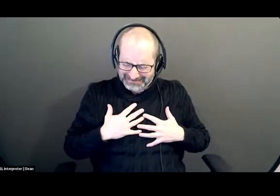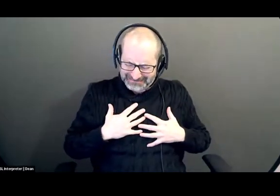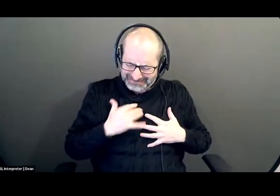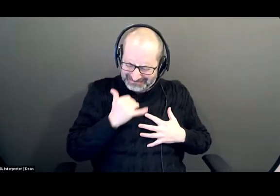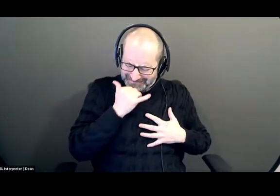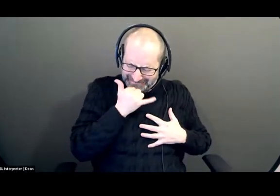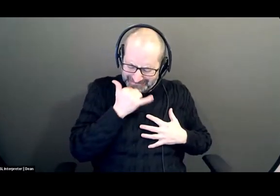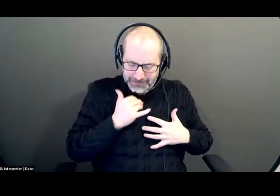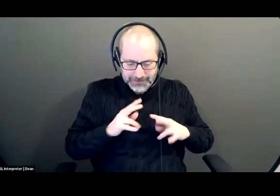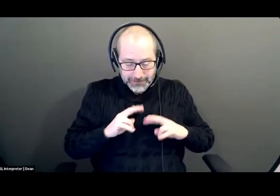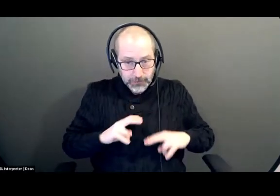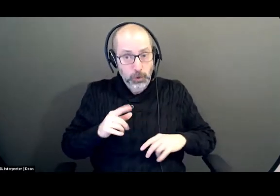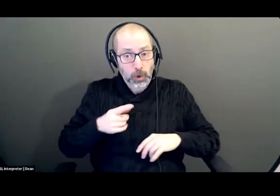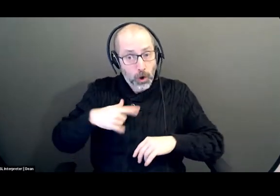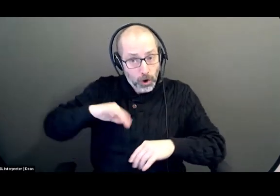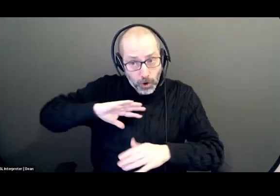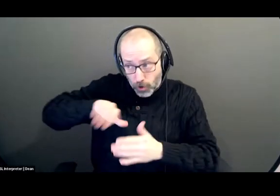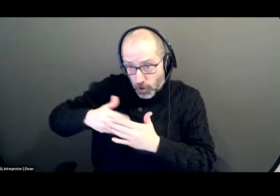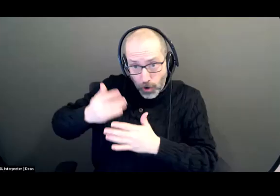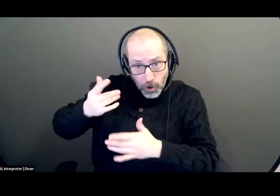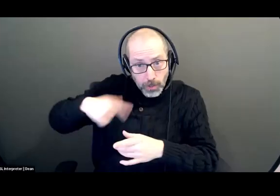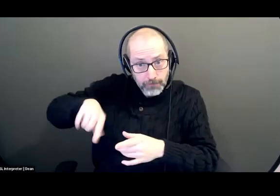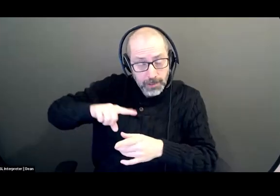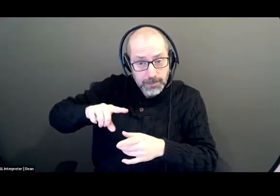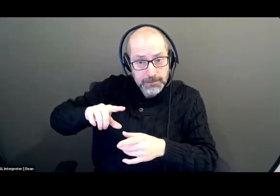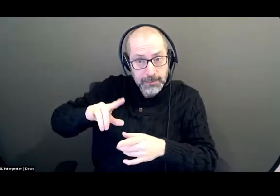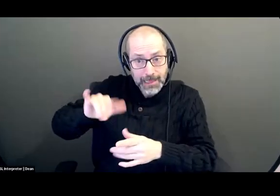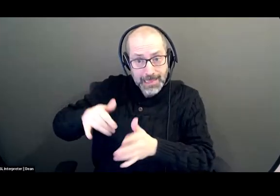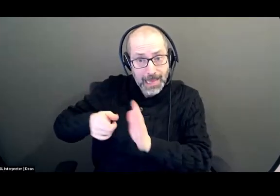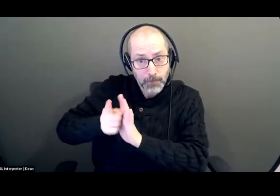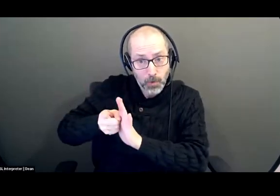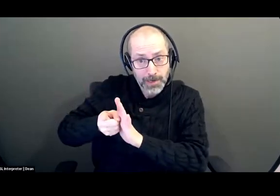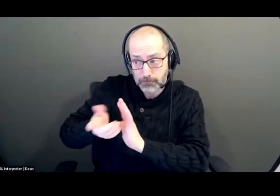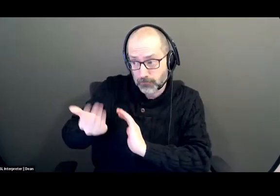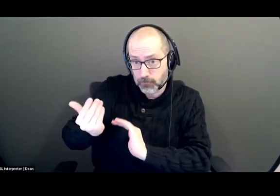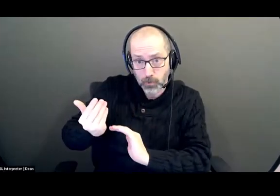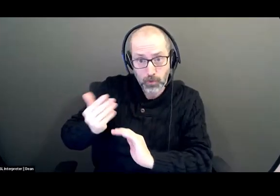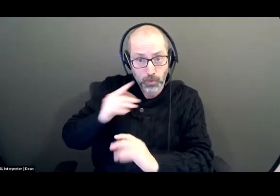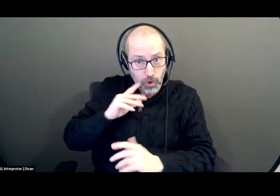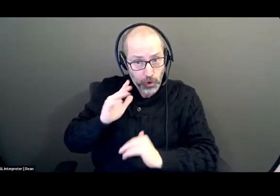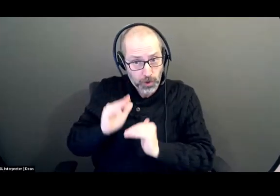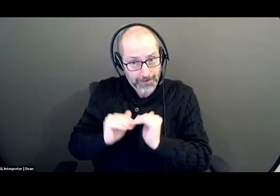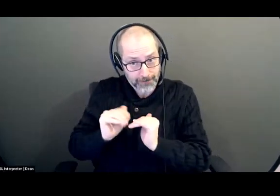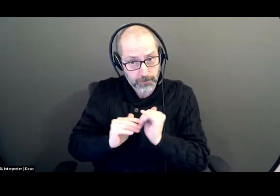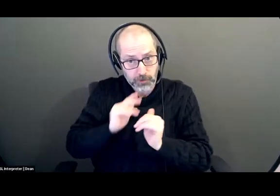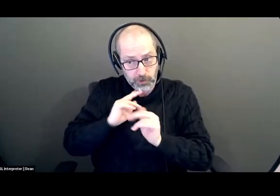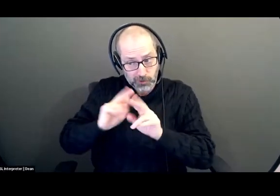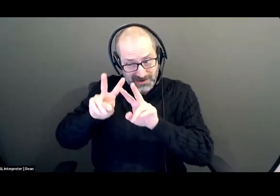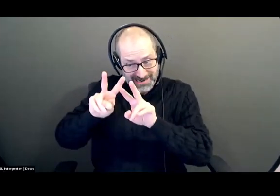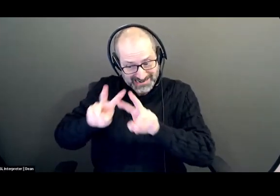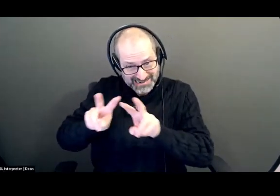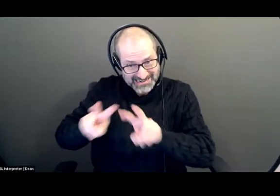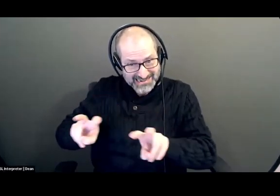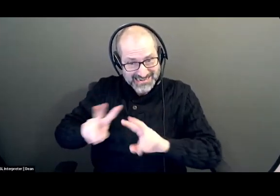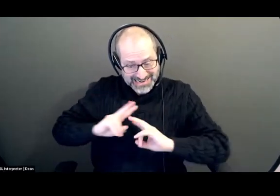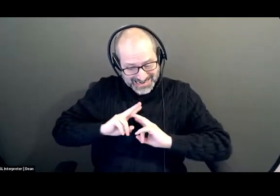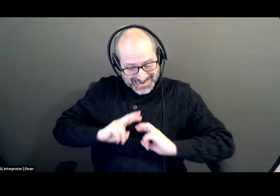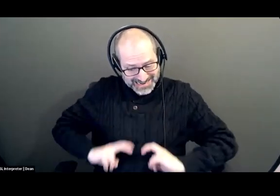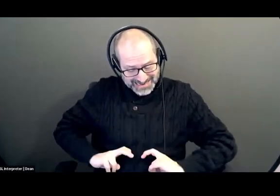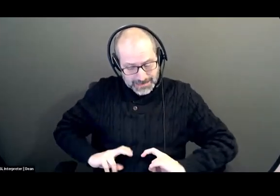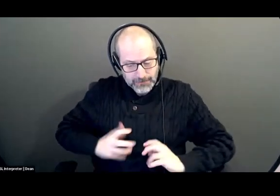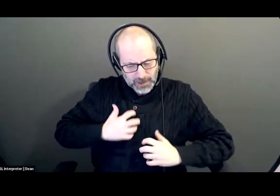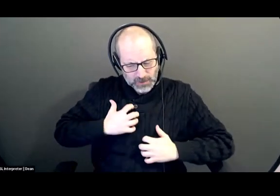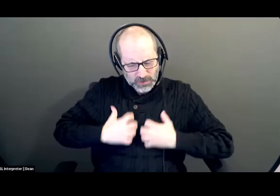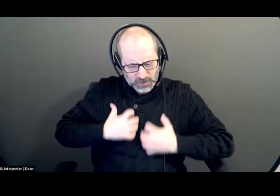they're dealing with an escalation. Most people will come into palliative care not trusting